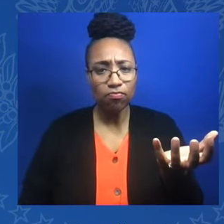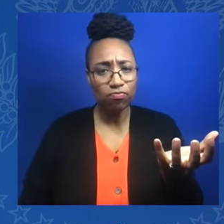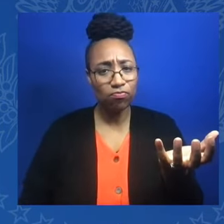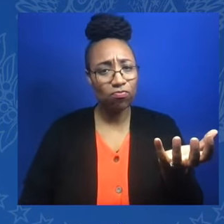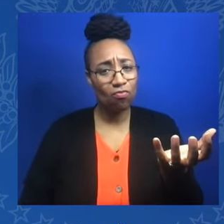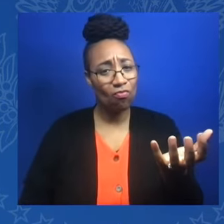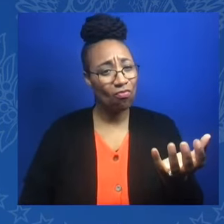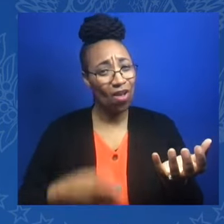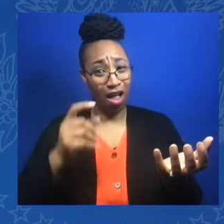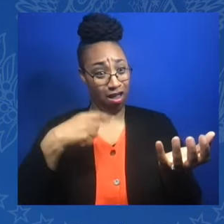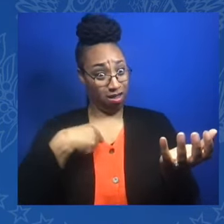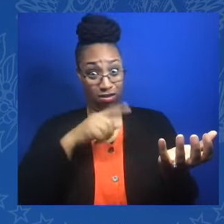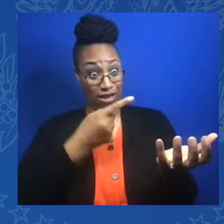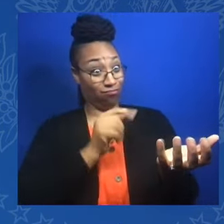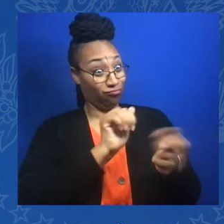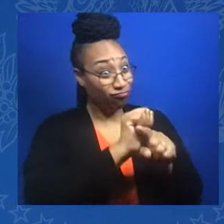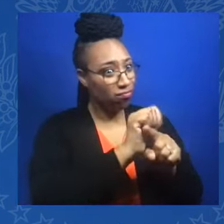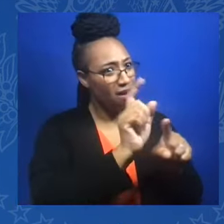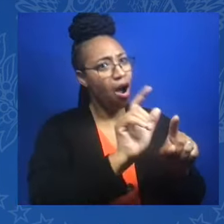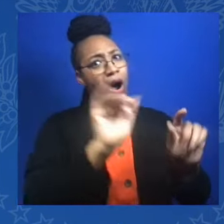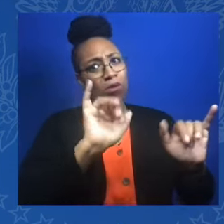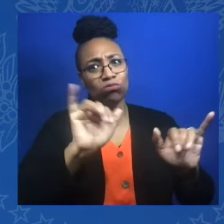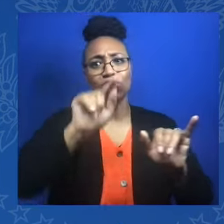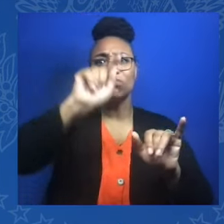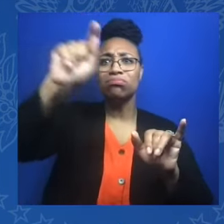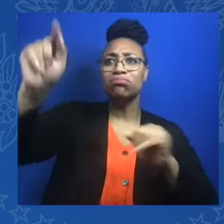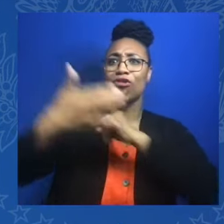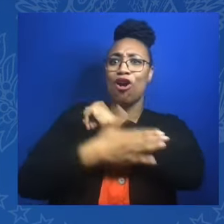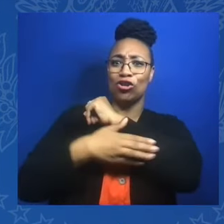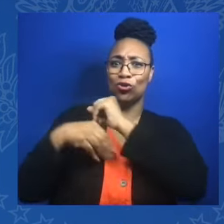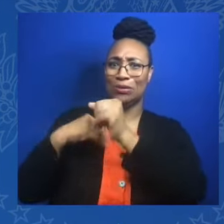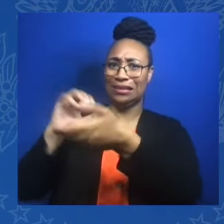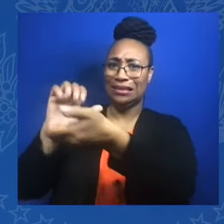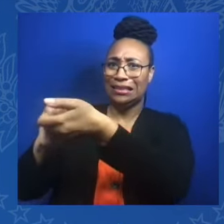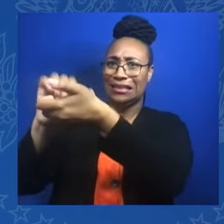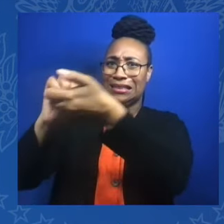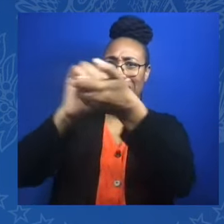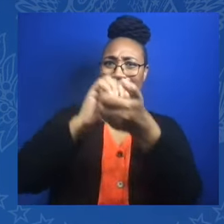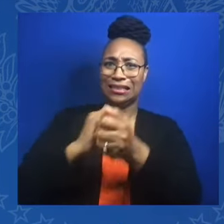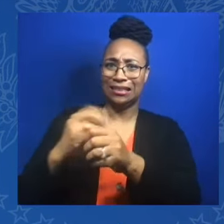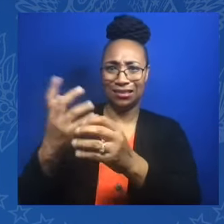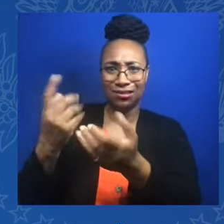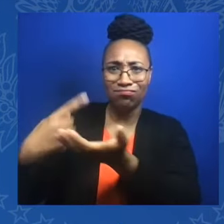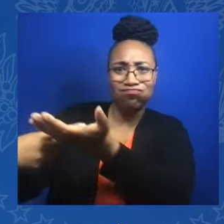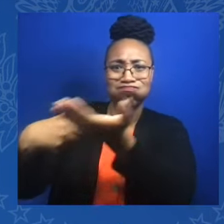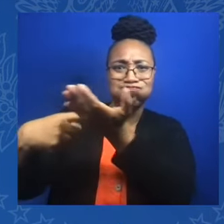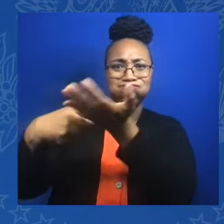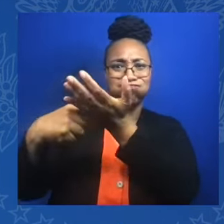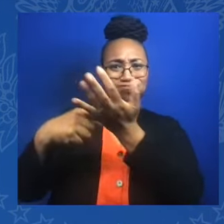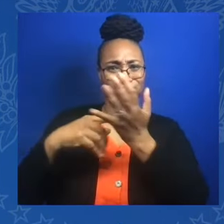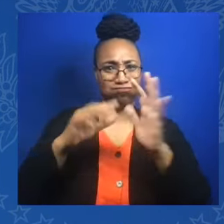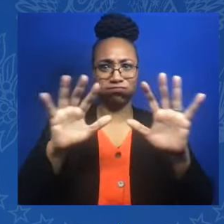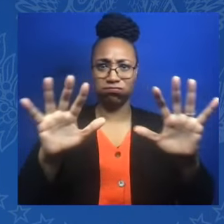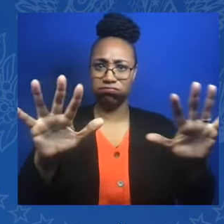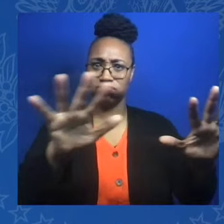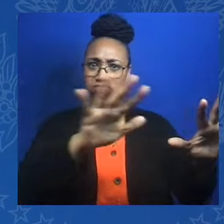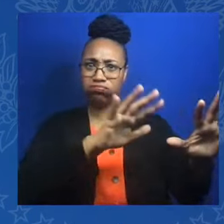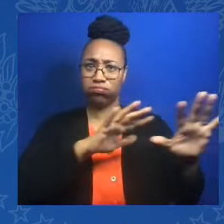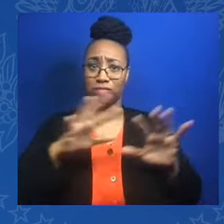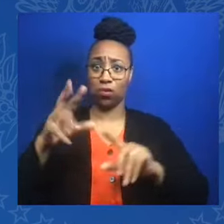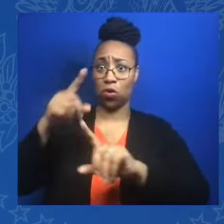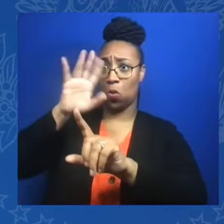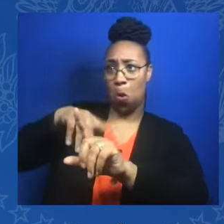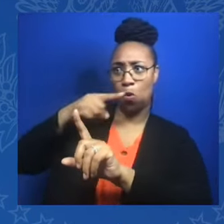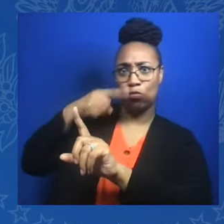measures to continue to deplete the Kremlin's war chest. After a terrifying spring, violent summer